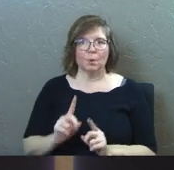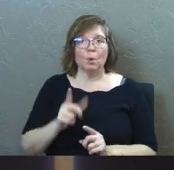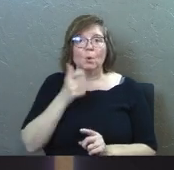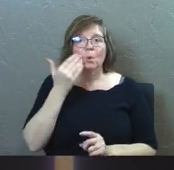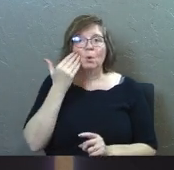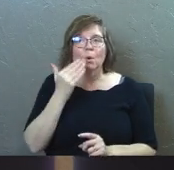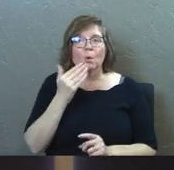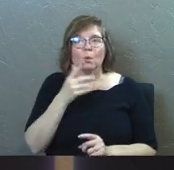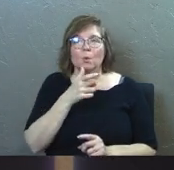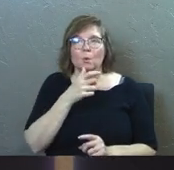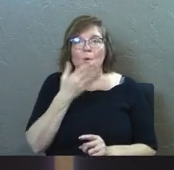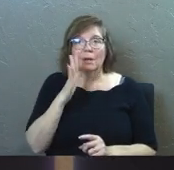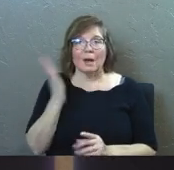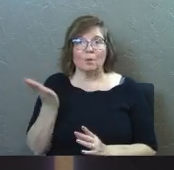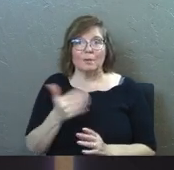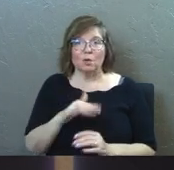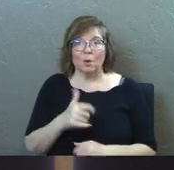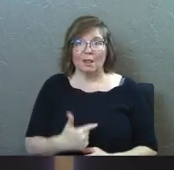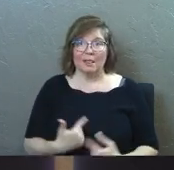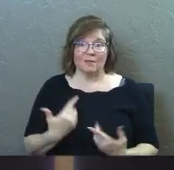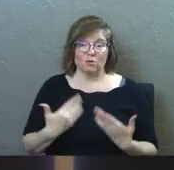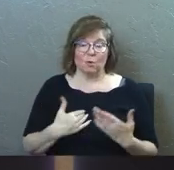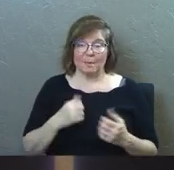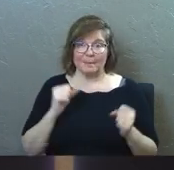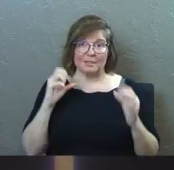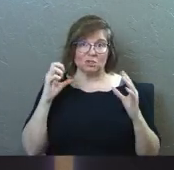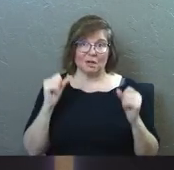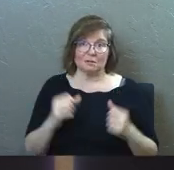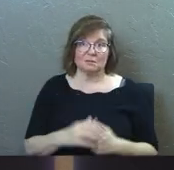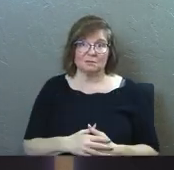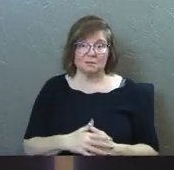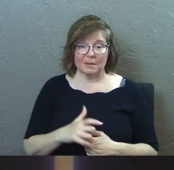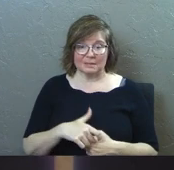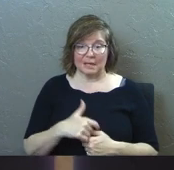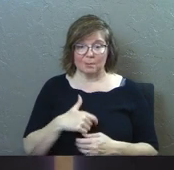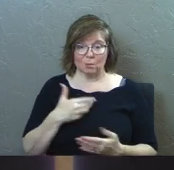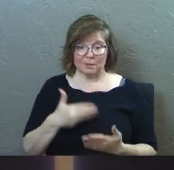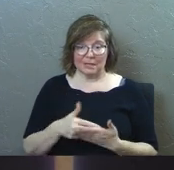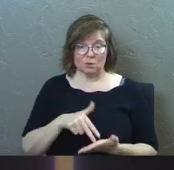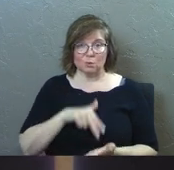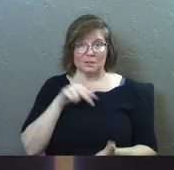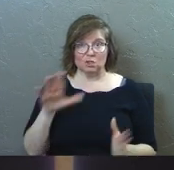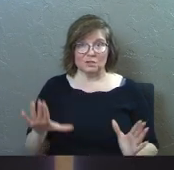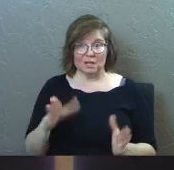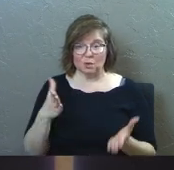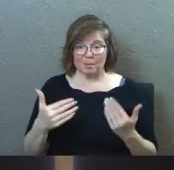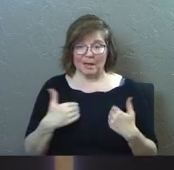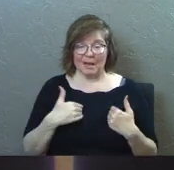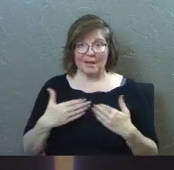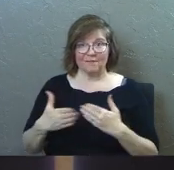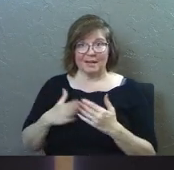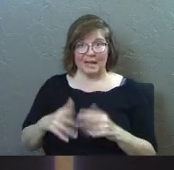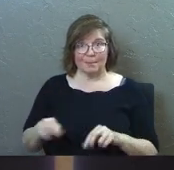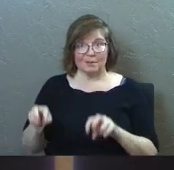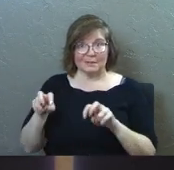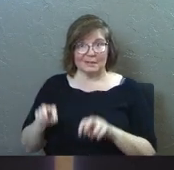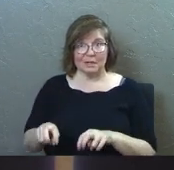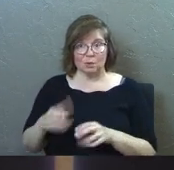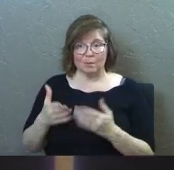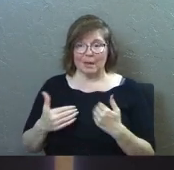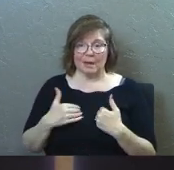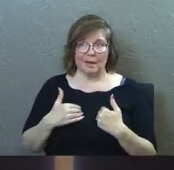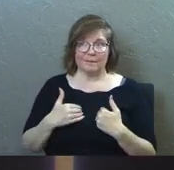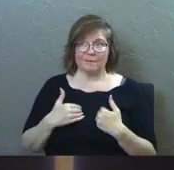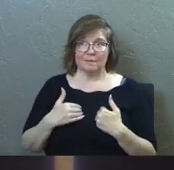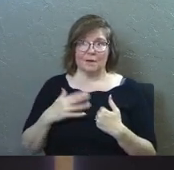Who knows who God might bring into your life? You might be shocked. By the time we get to Easter Sunday, you might have a neighbor sitting next to you. You might